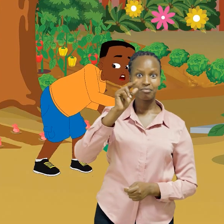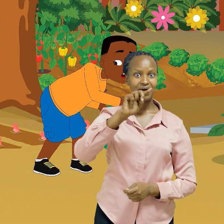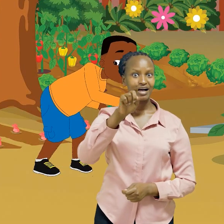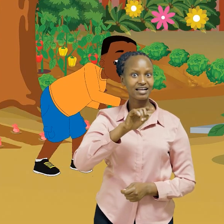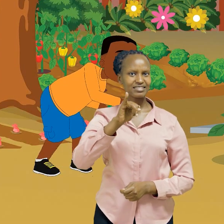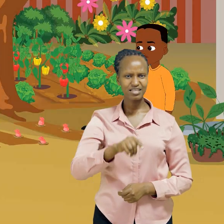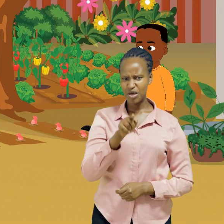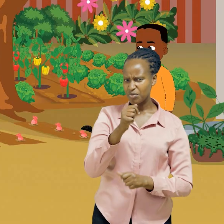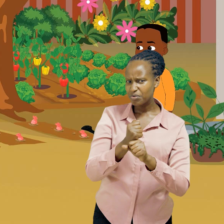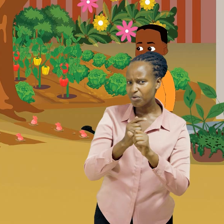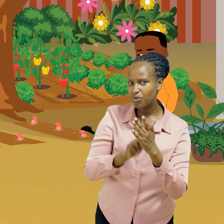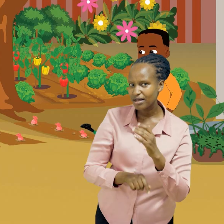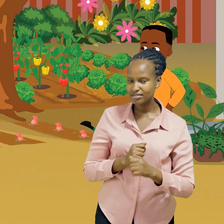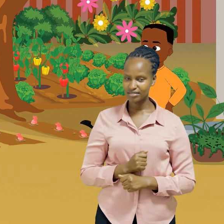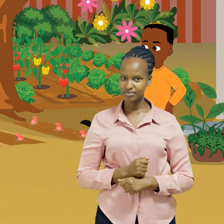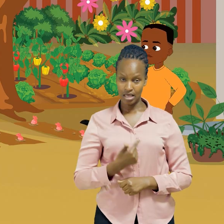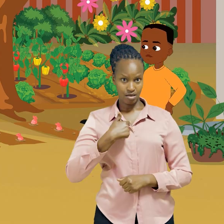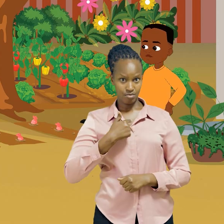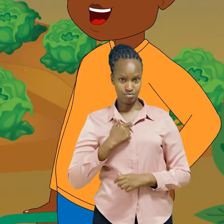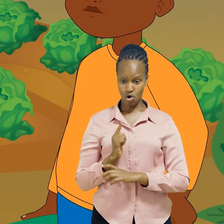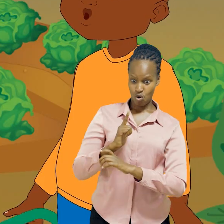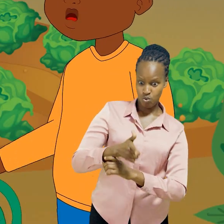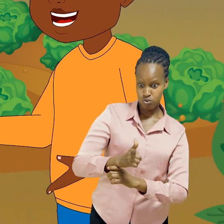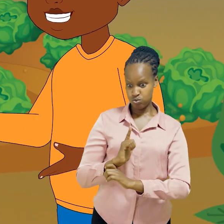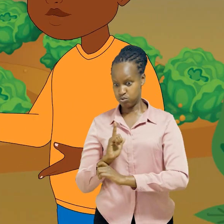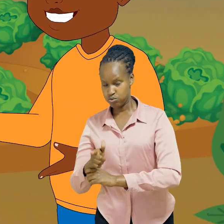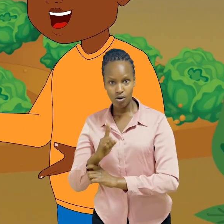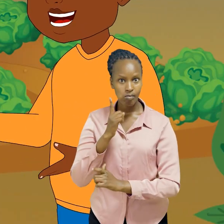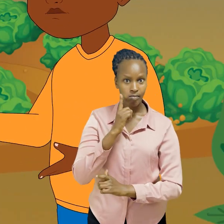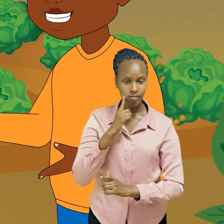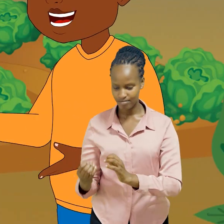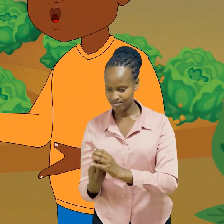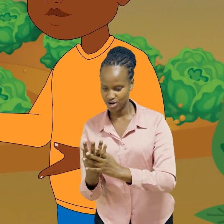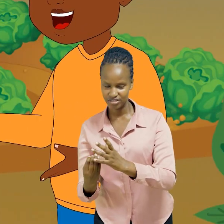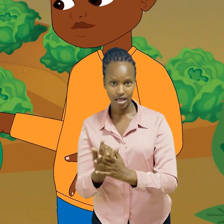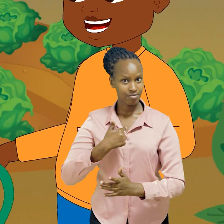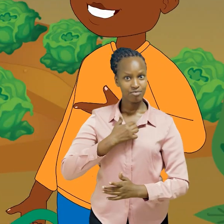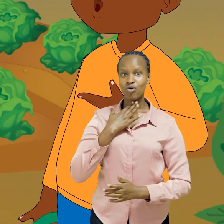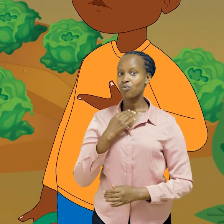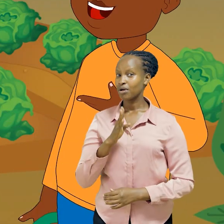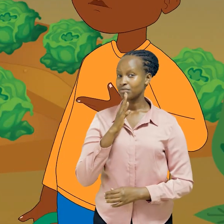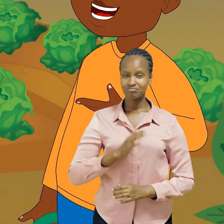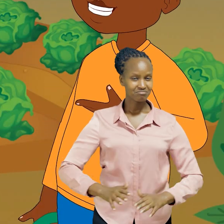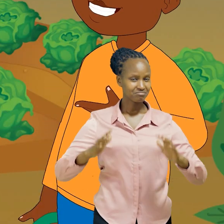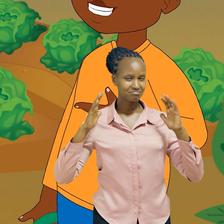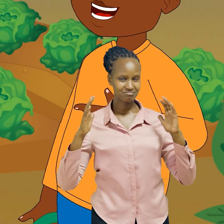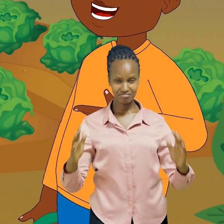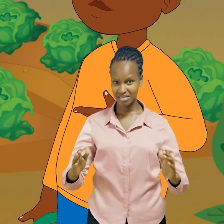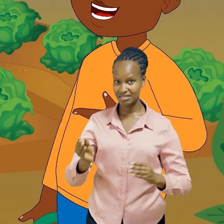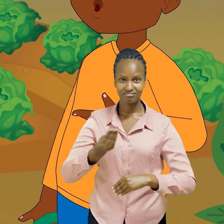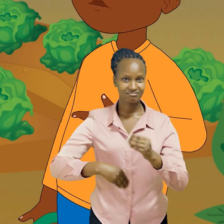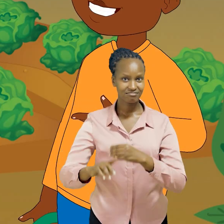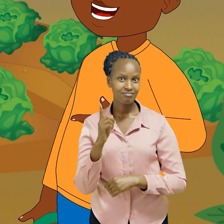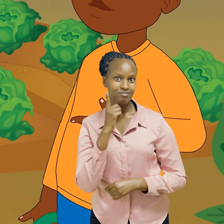Hello, Manzi. What are you doing? I am watering my candy plantation. I am going to be the biggest candy